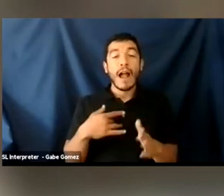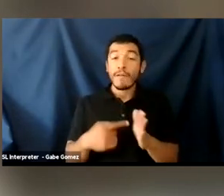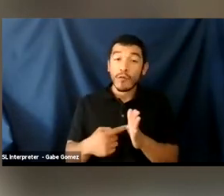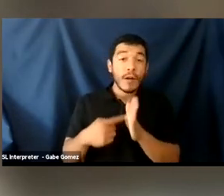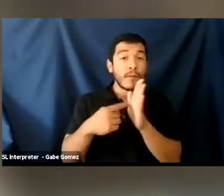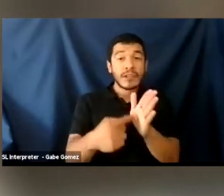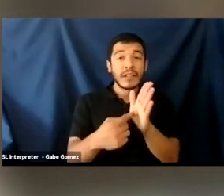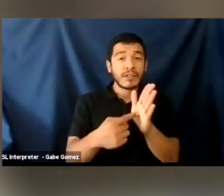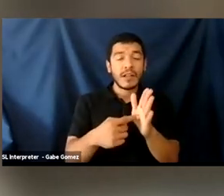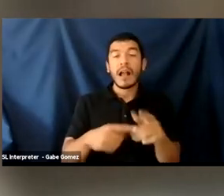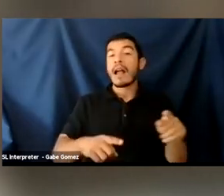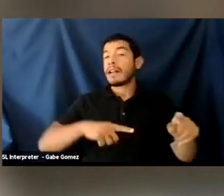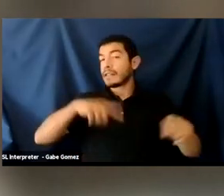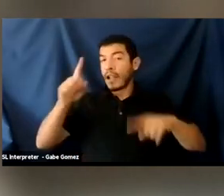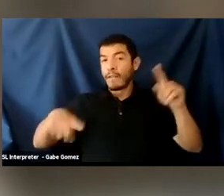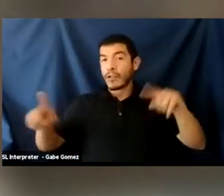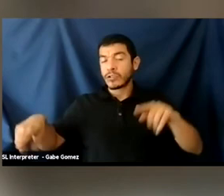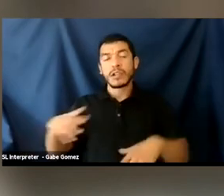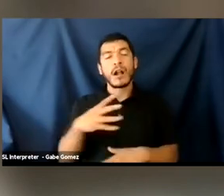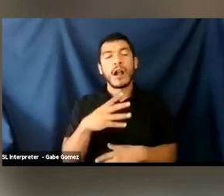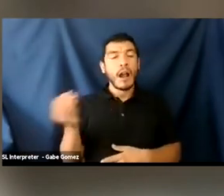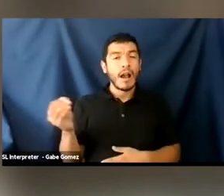representation, diversity, and